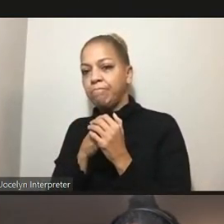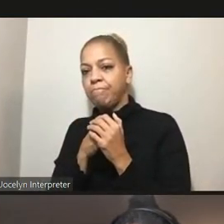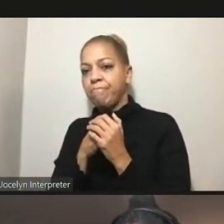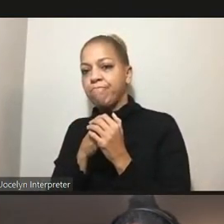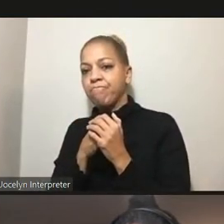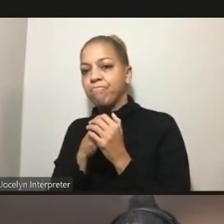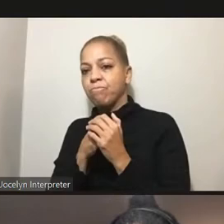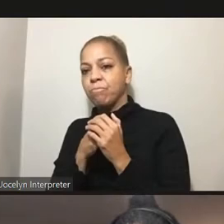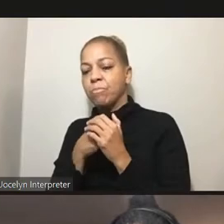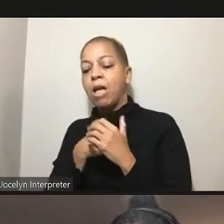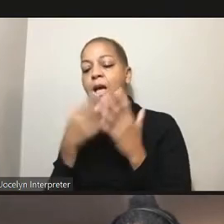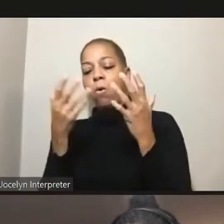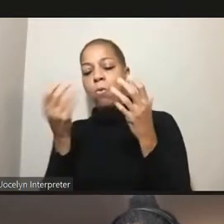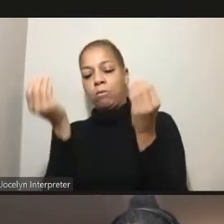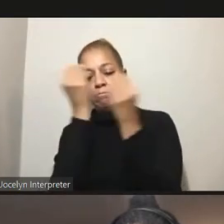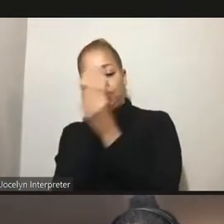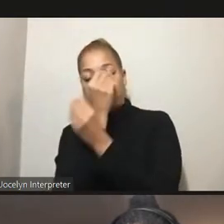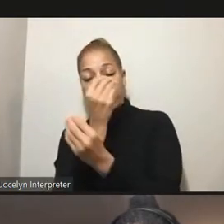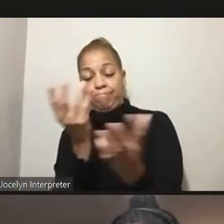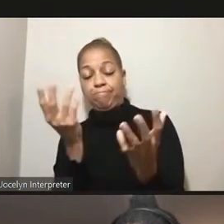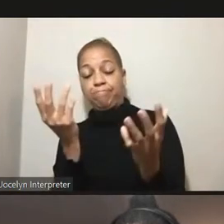I will say this, however.